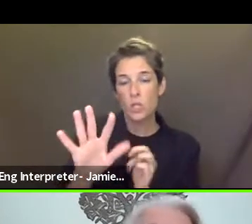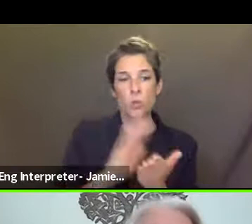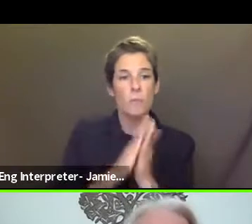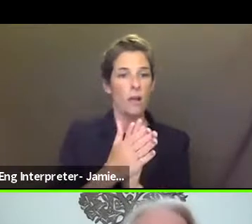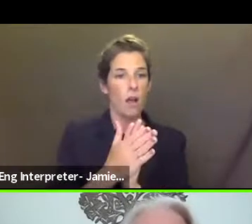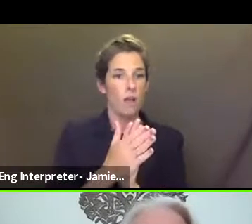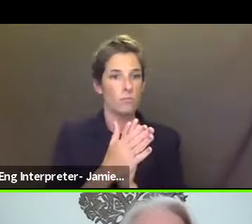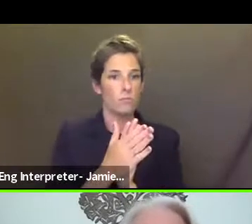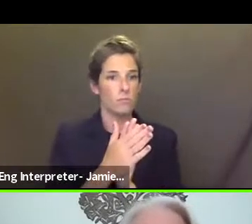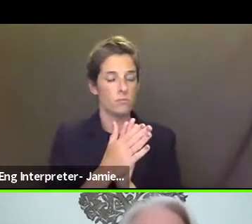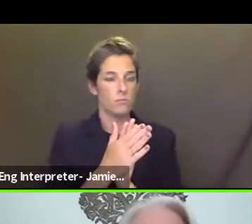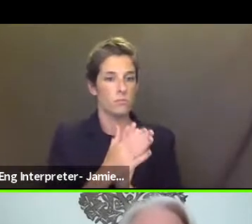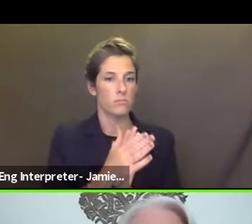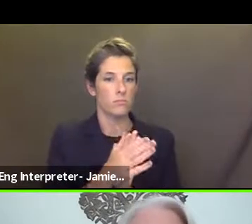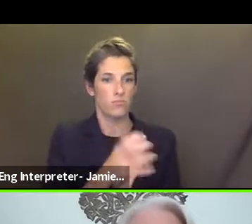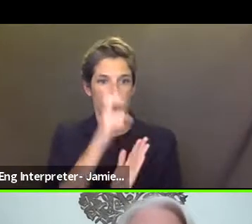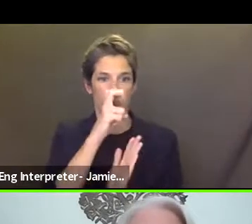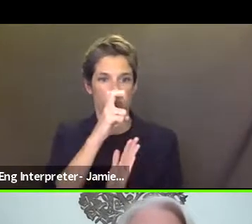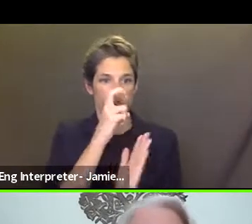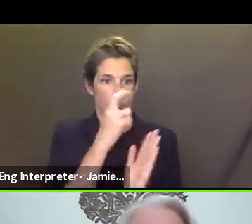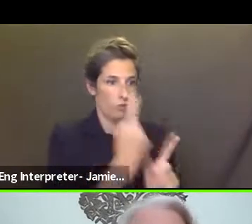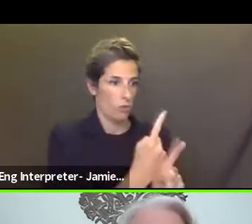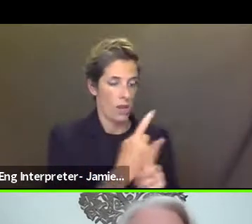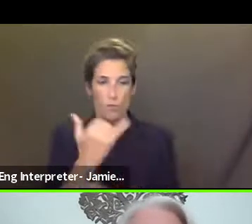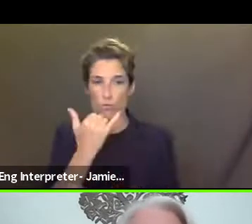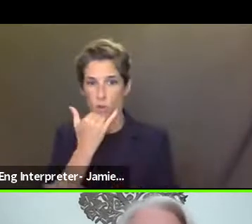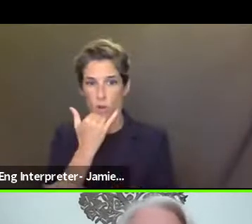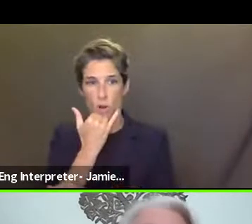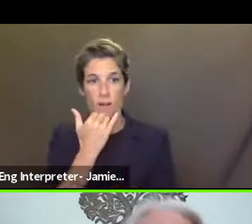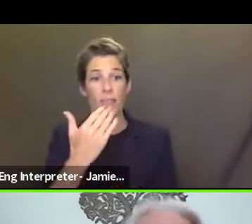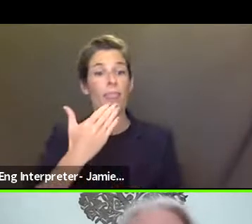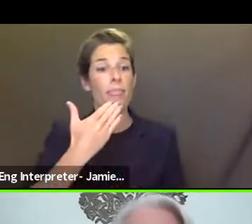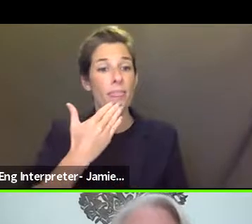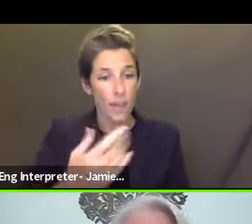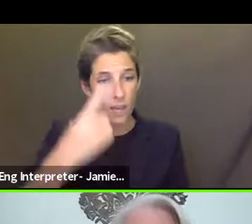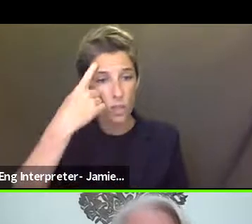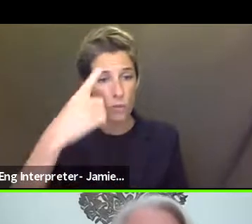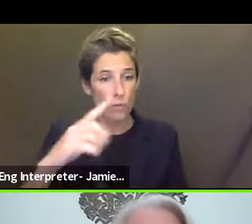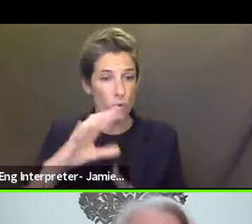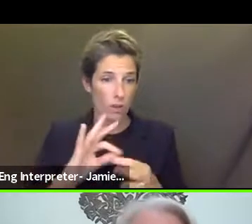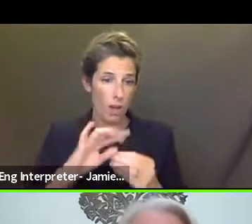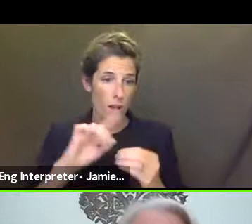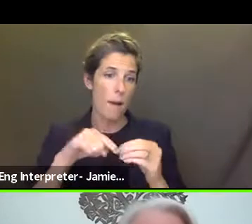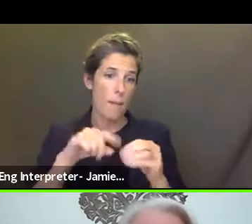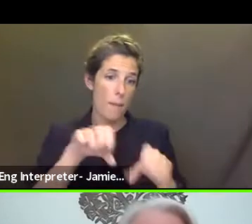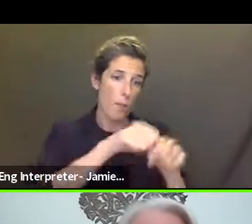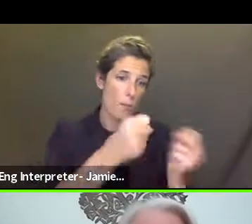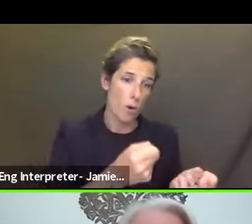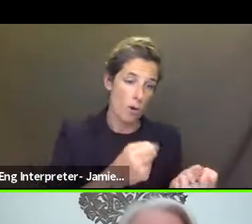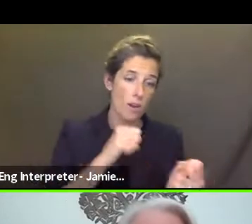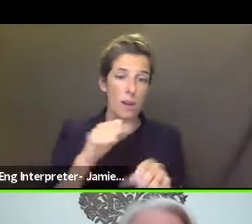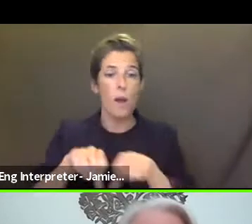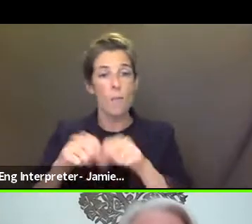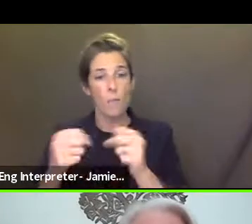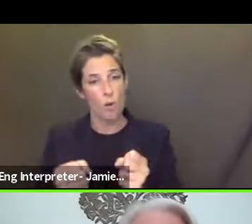Nonetheless, thank you for the comment about broken and unbroken.